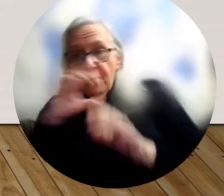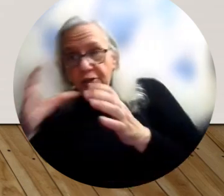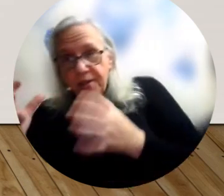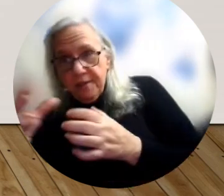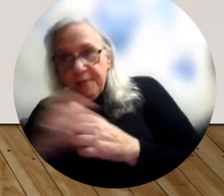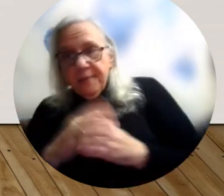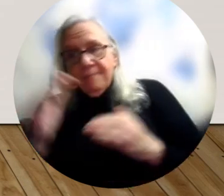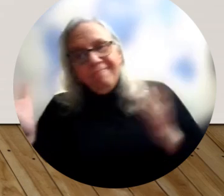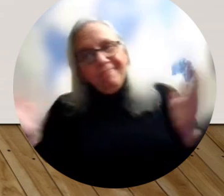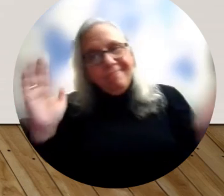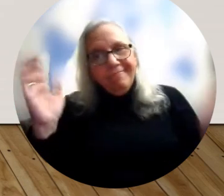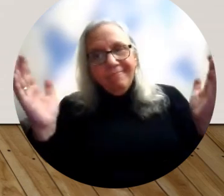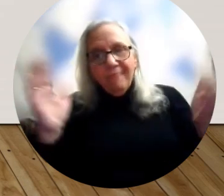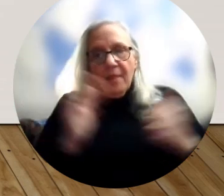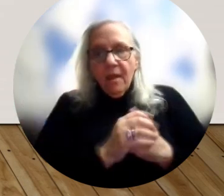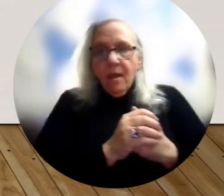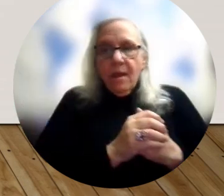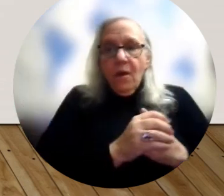with oranges.